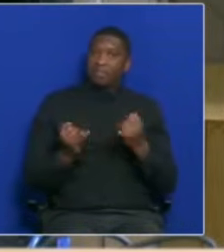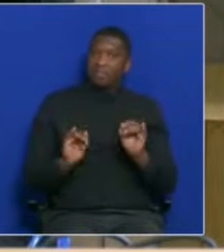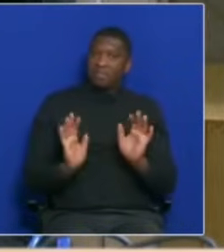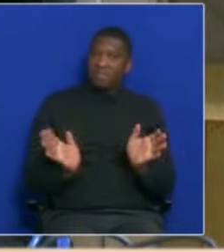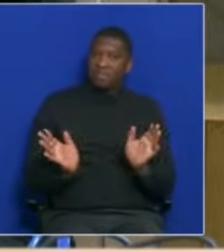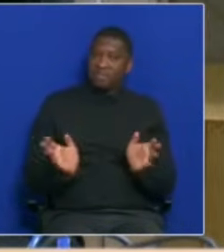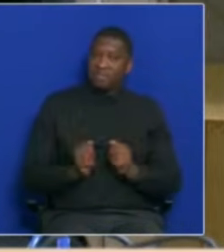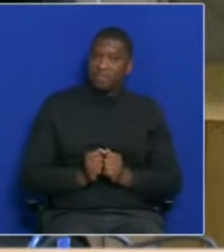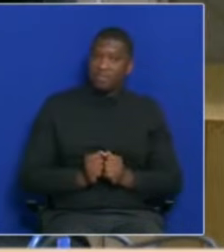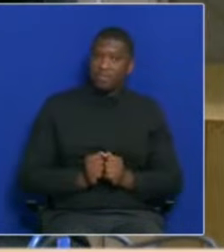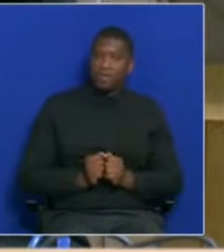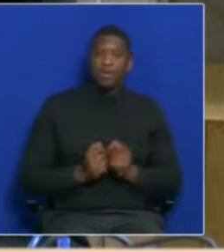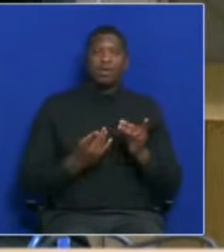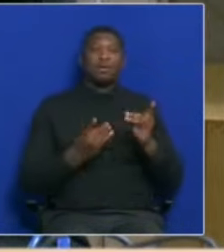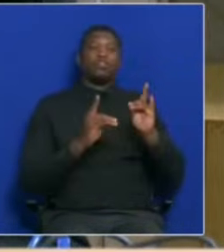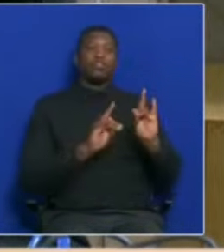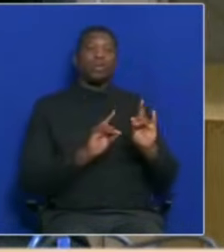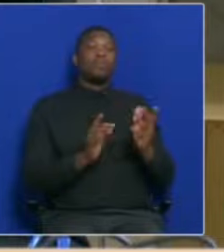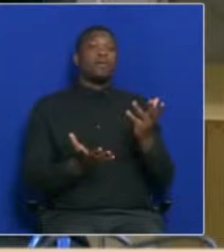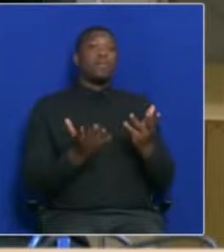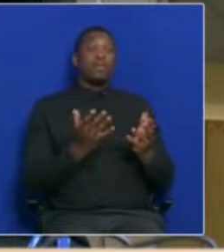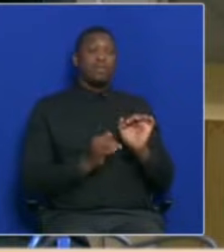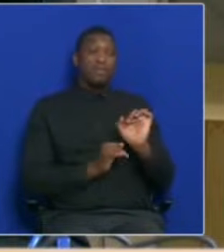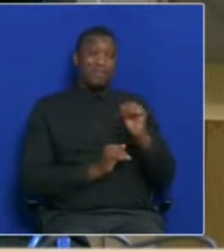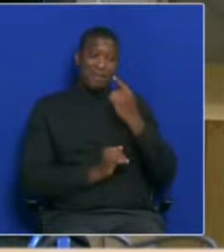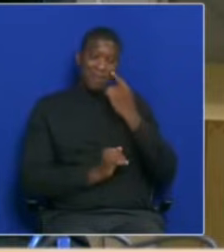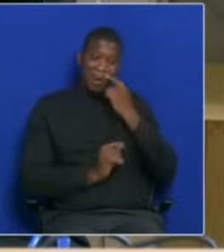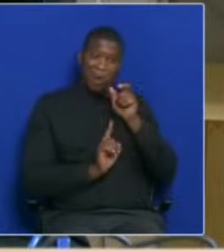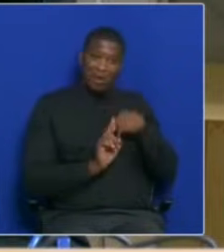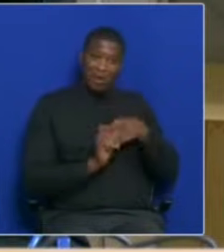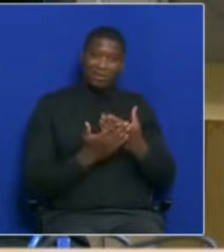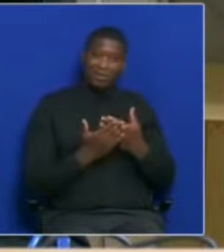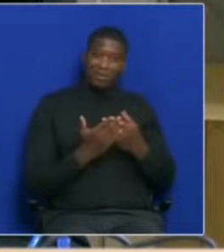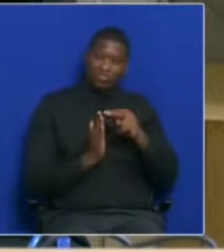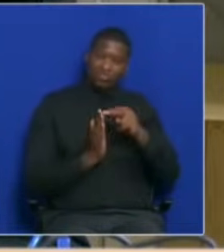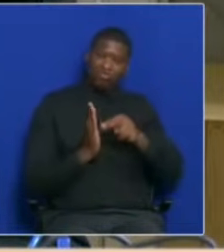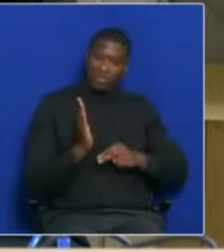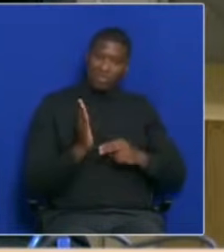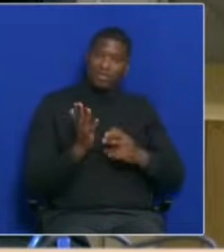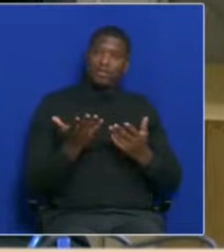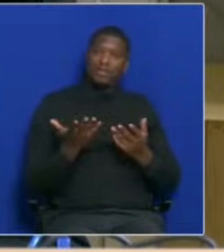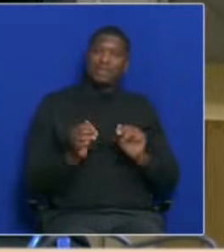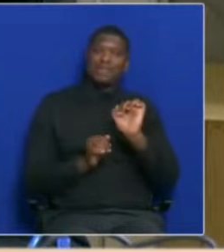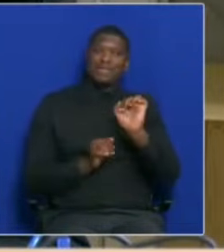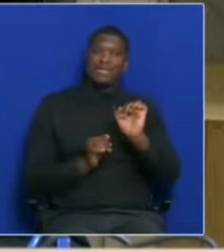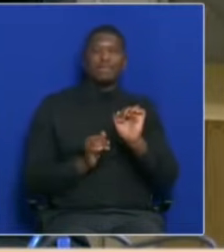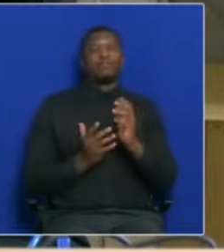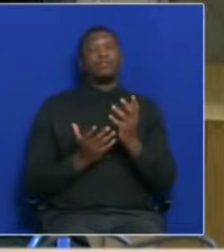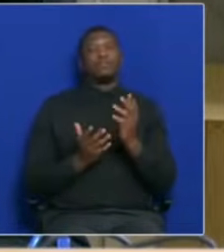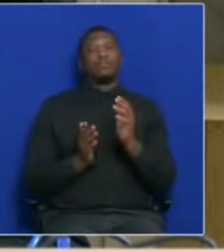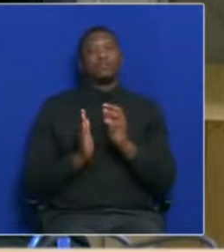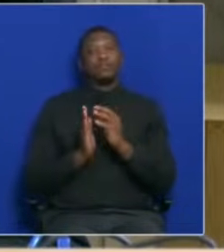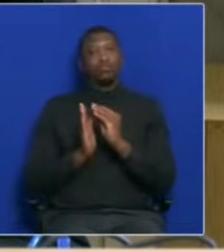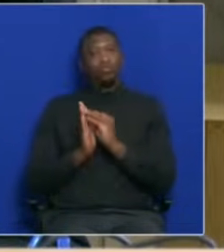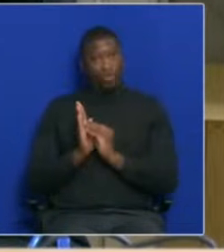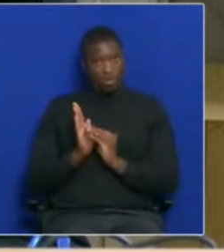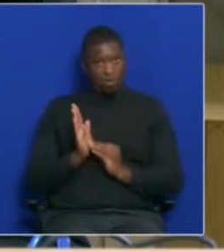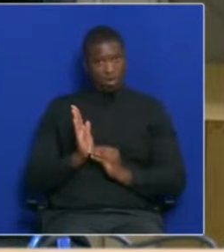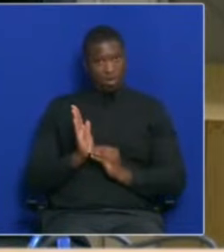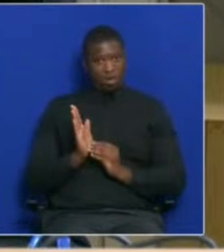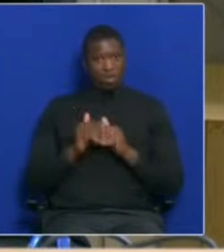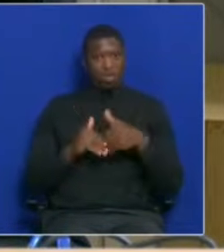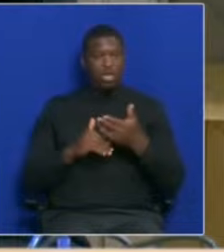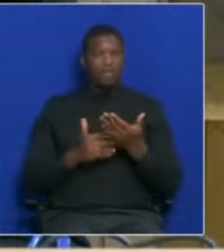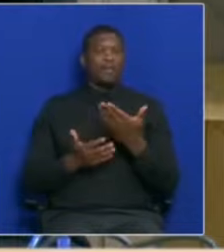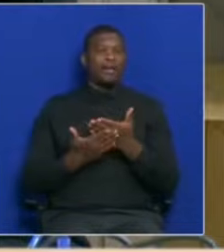Chair, perhaps can the witness read into the record the remainder of his statement? Yes. And that way what can remain, if